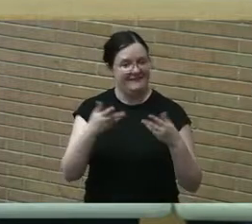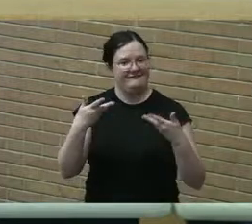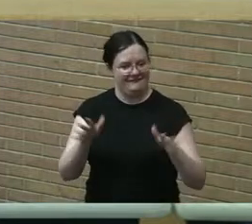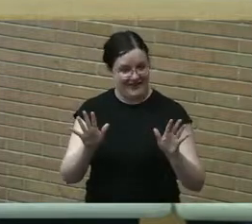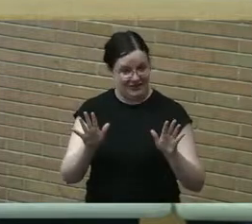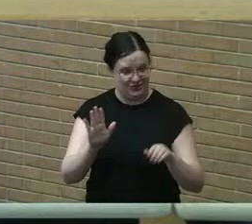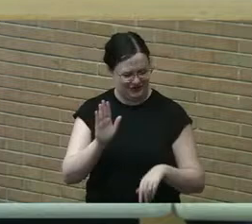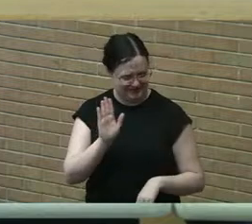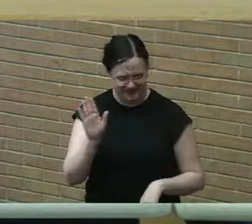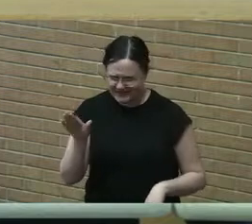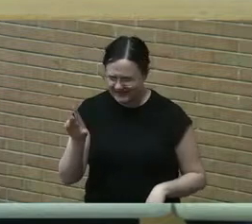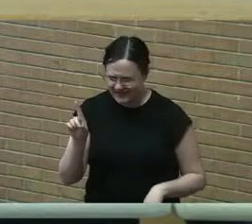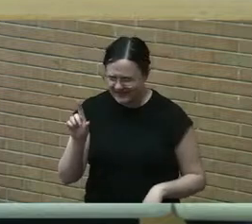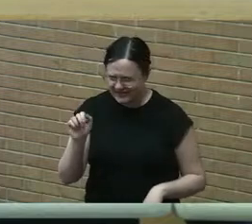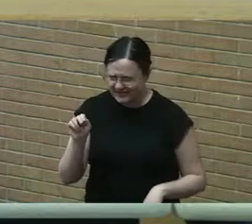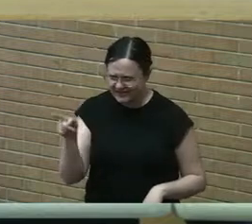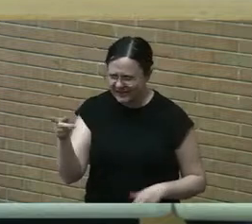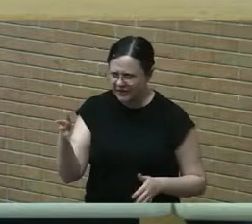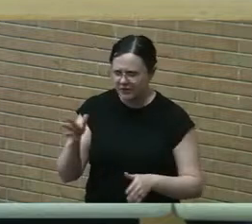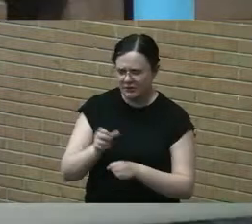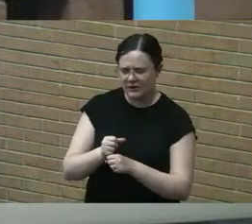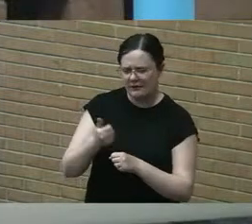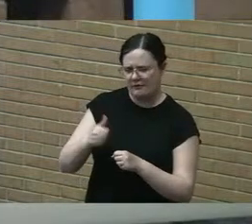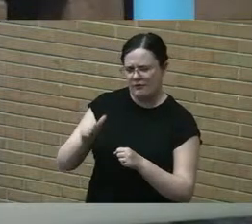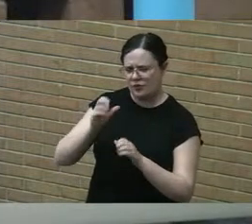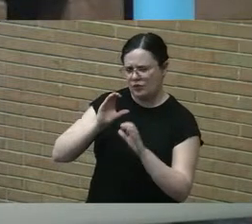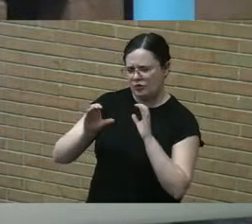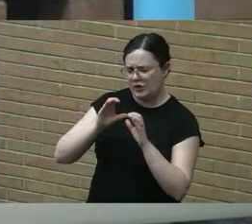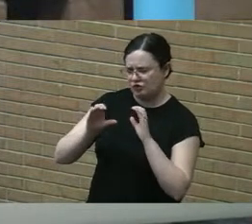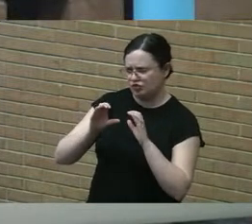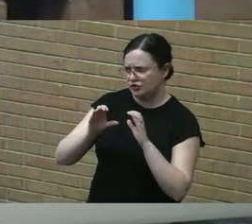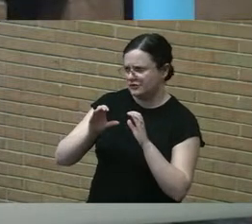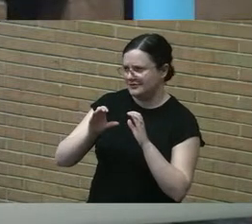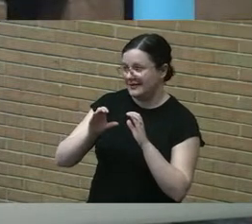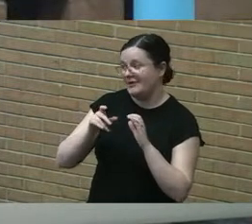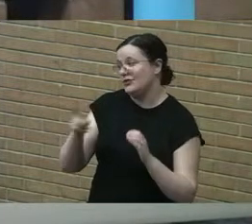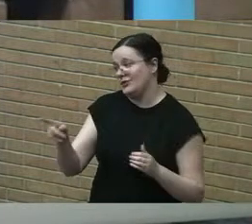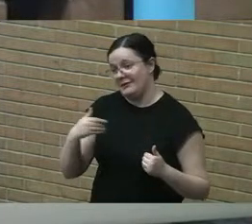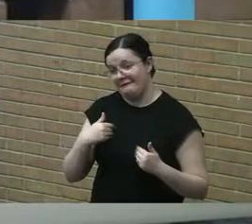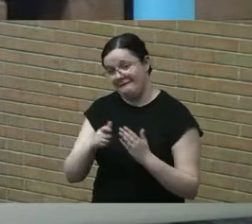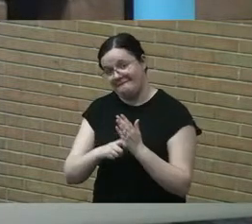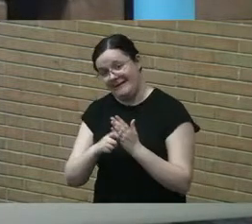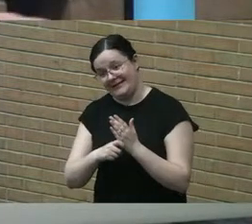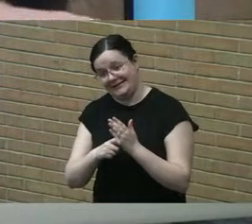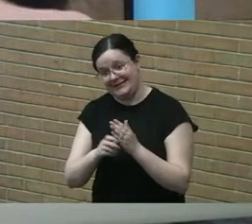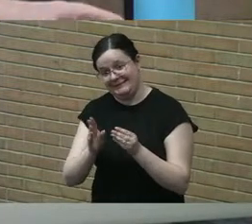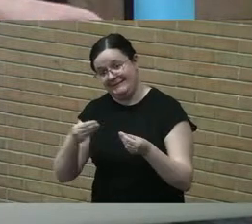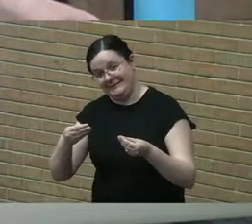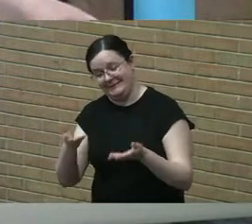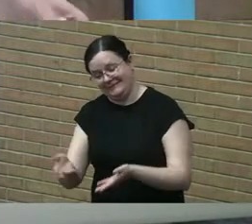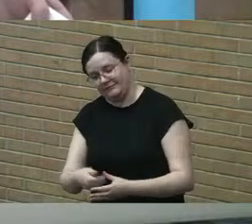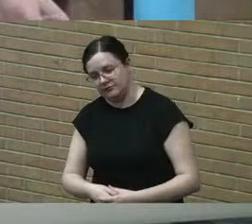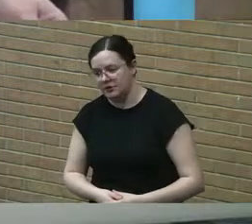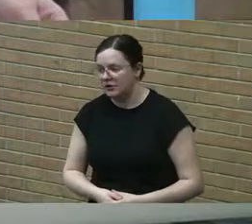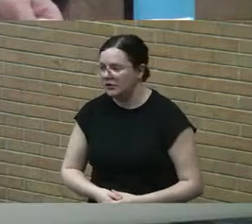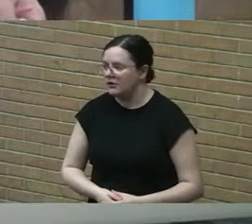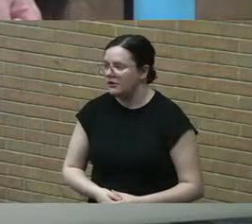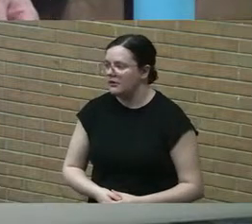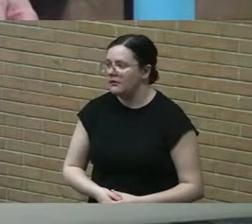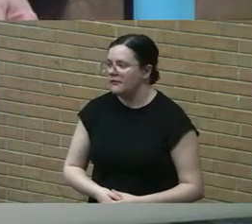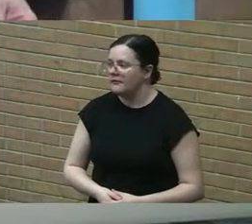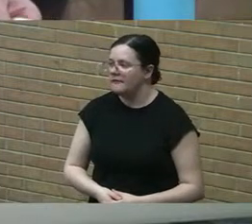did you get any communications that, you got a magazine, Are there any